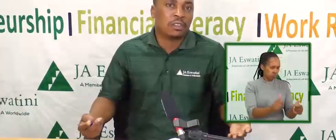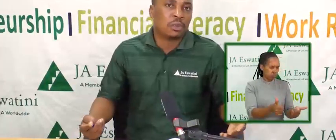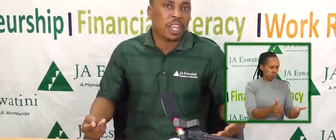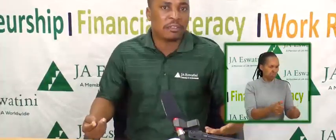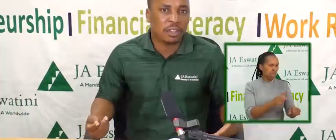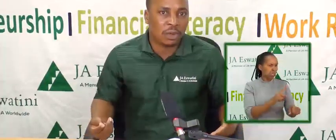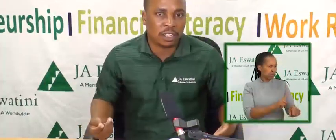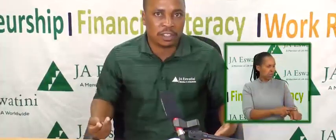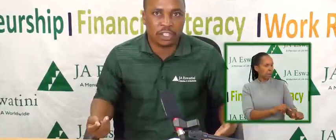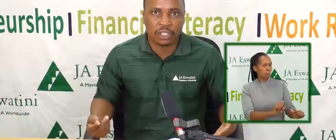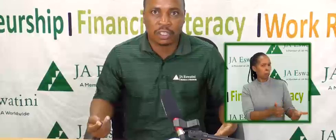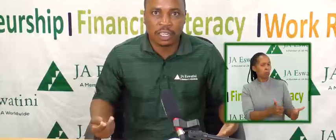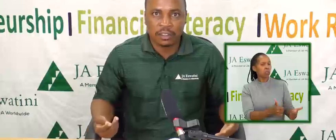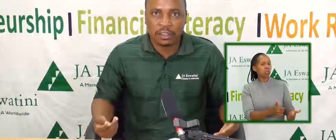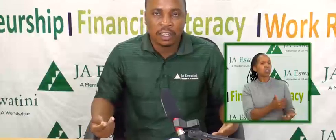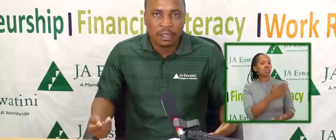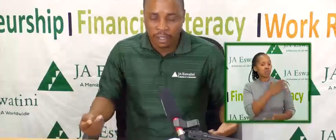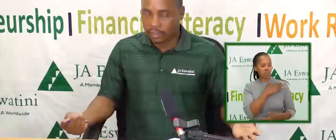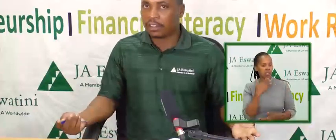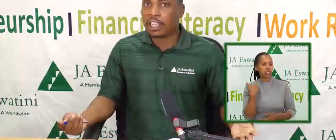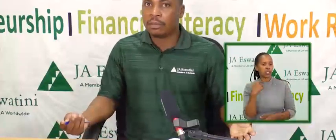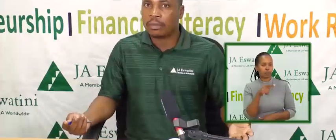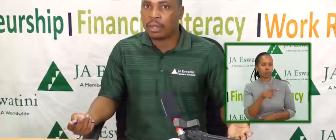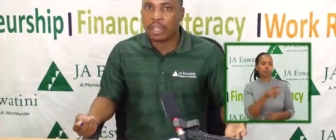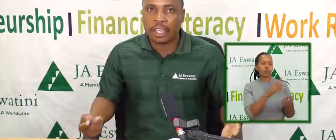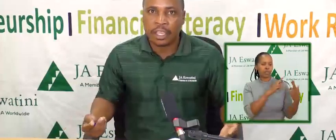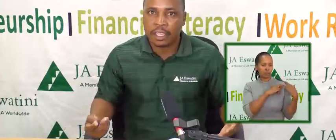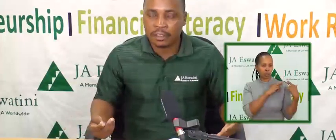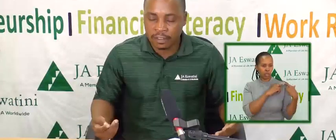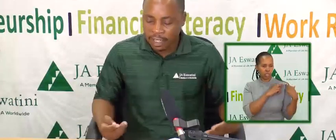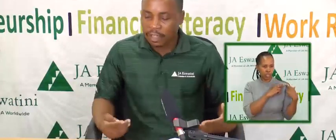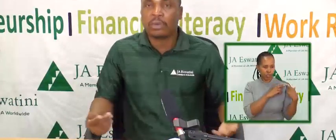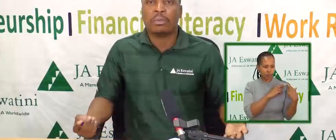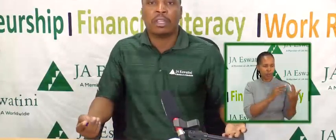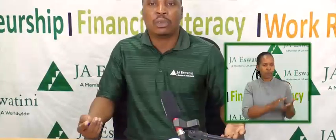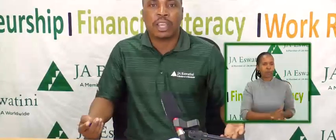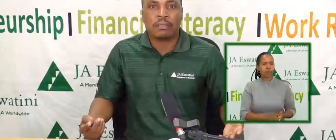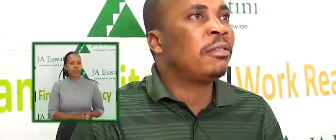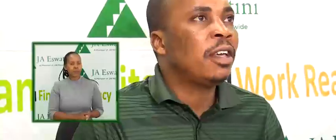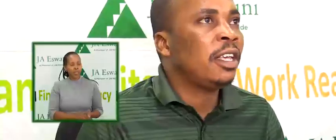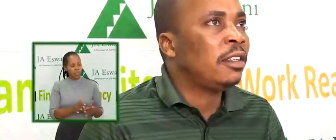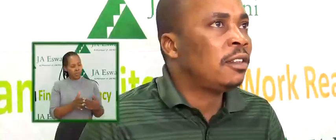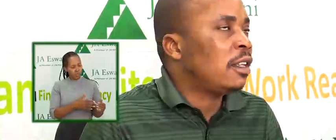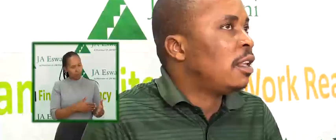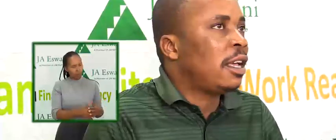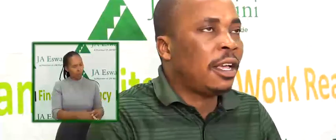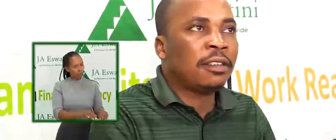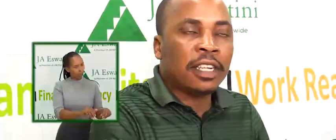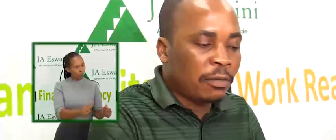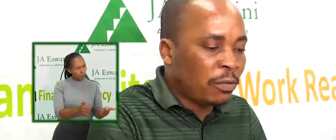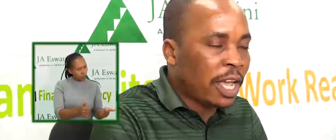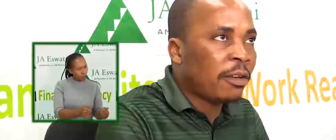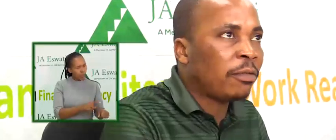the resources that we have in the organization. That is, it's time, it's the equipment we have, it's